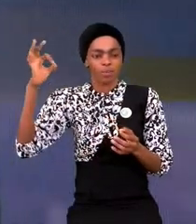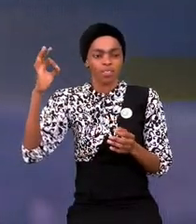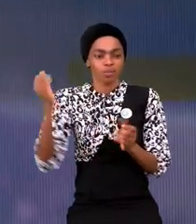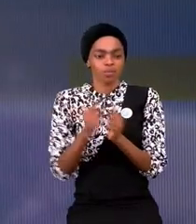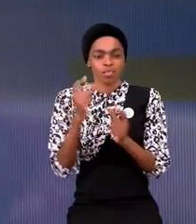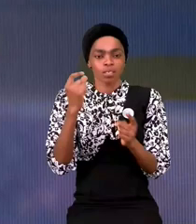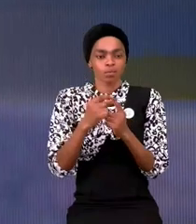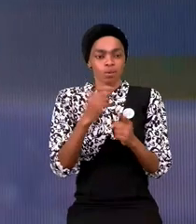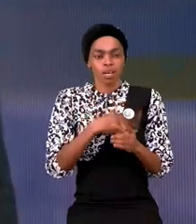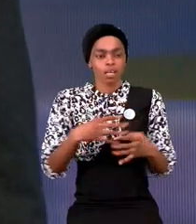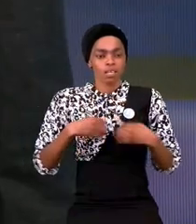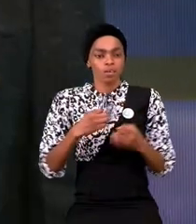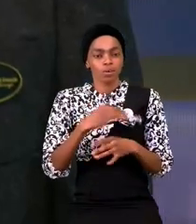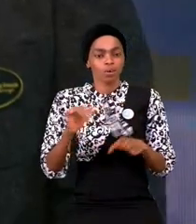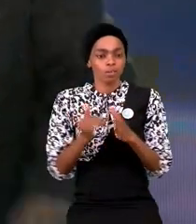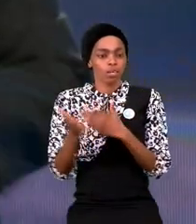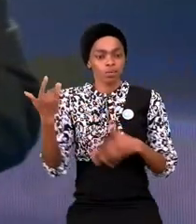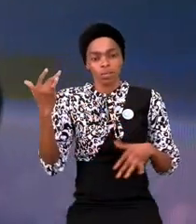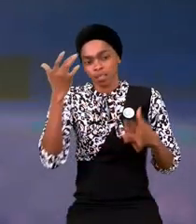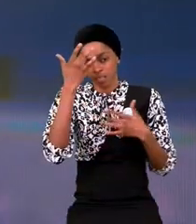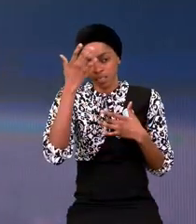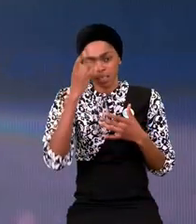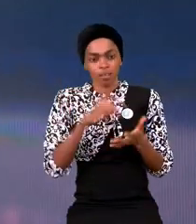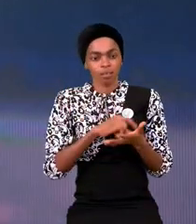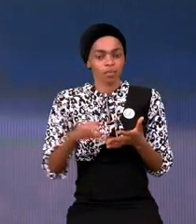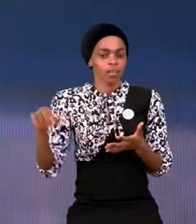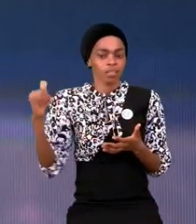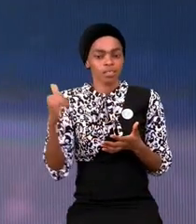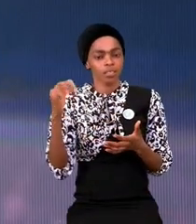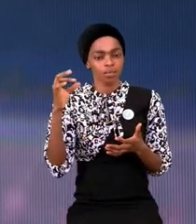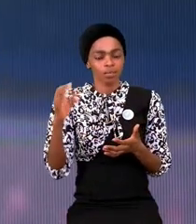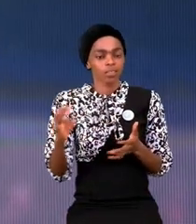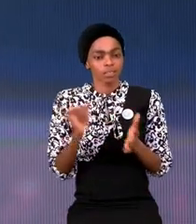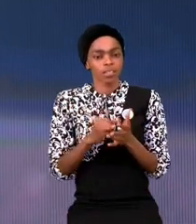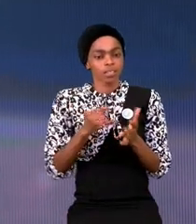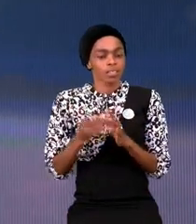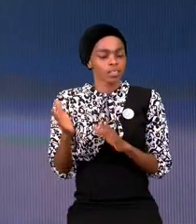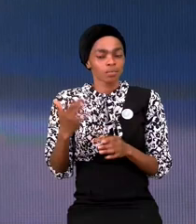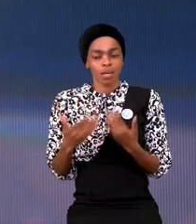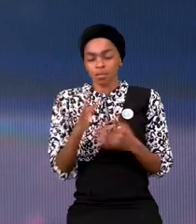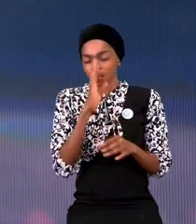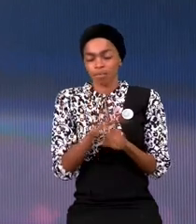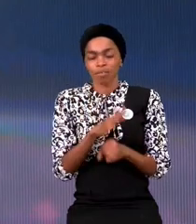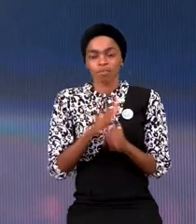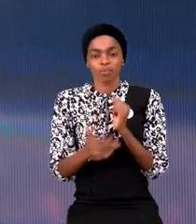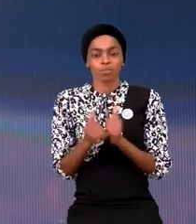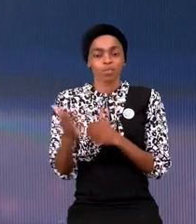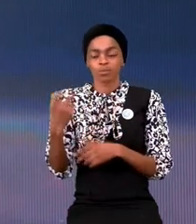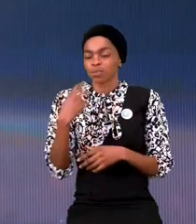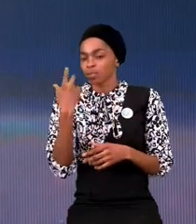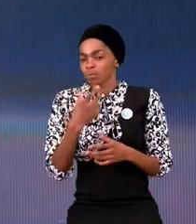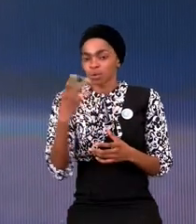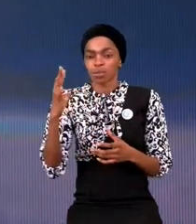That it might be fulfilled, which was spoken by Isaiah the prophet, saying,